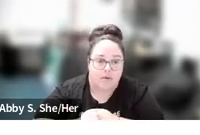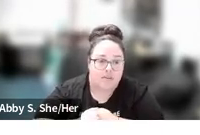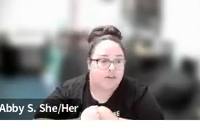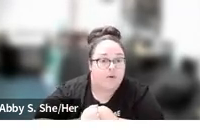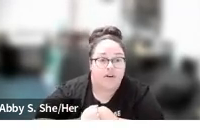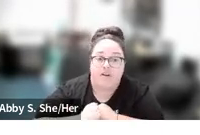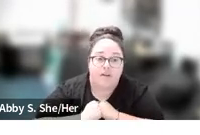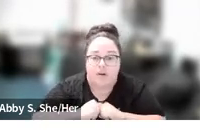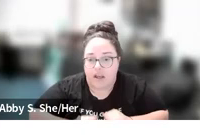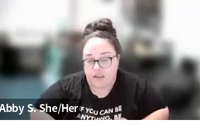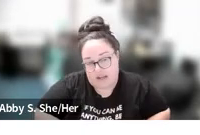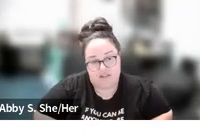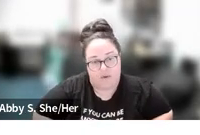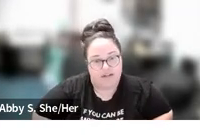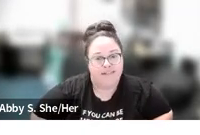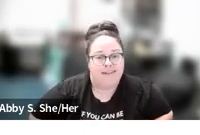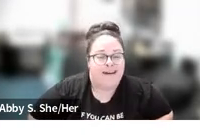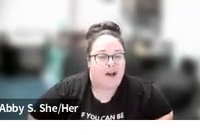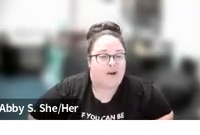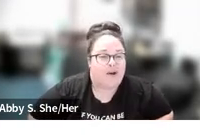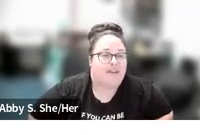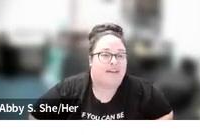Samsung came out with, and they're already working on the next one.